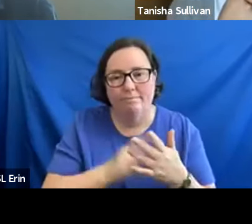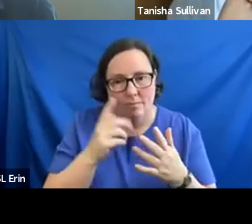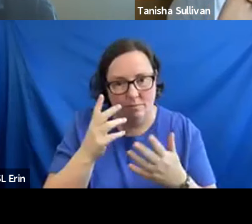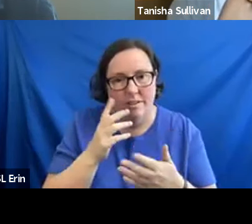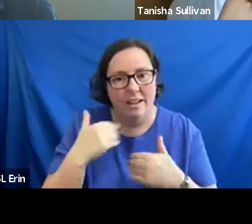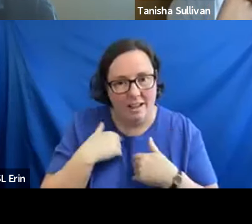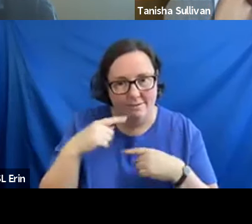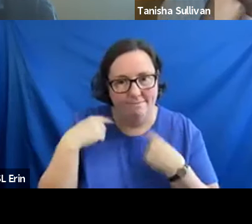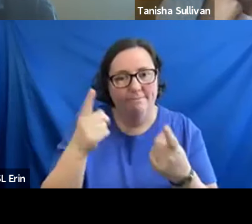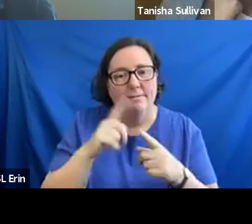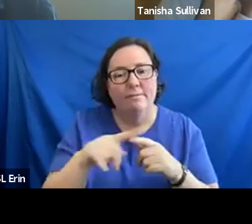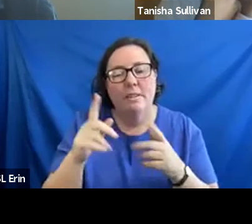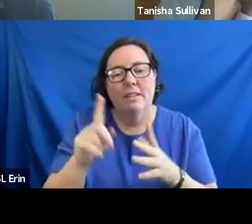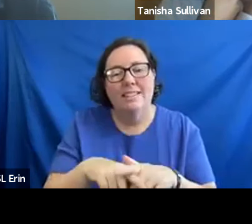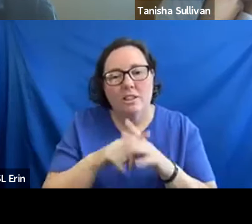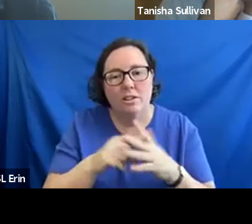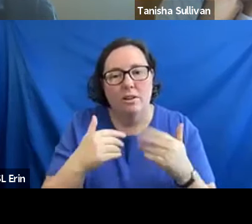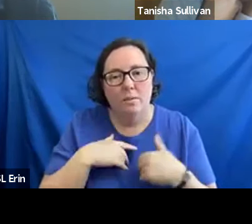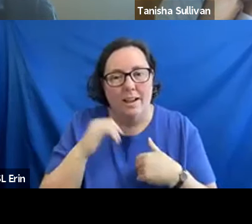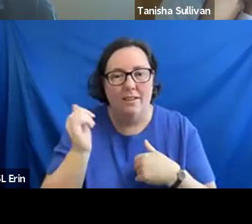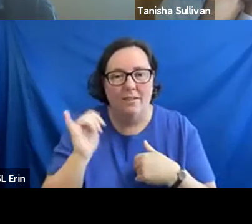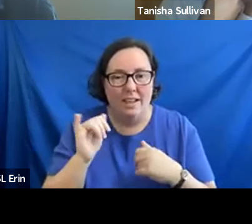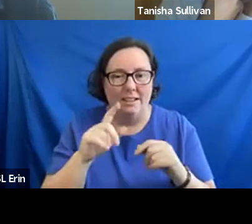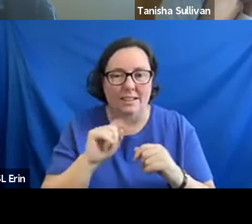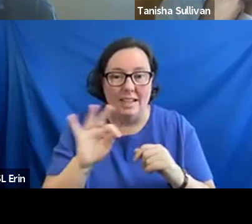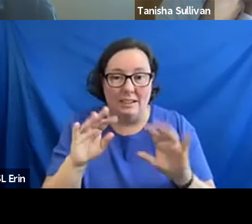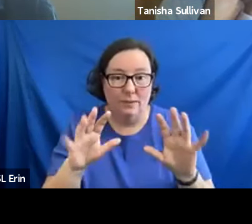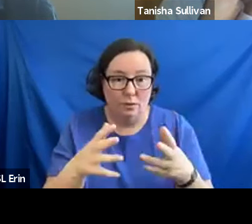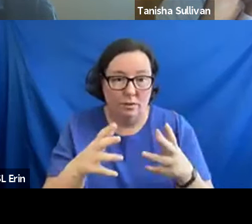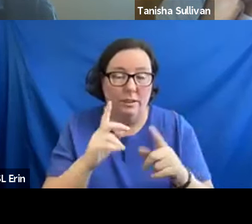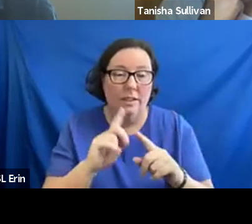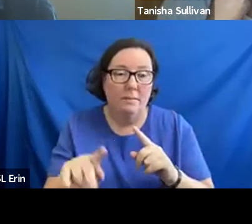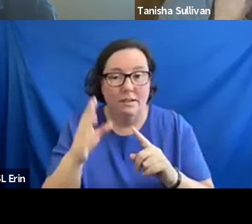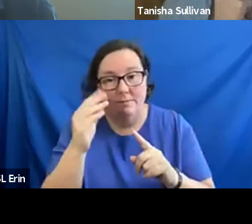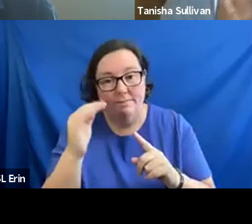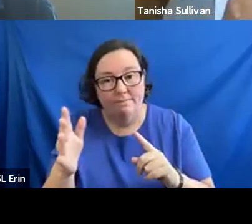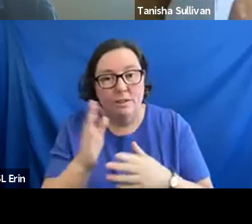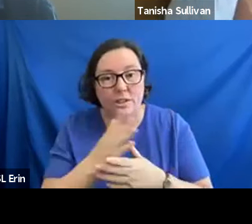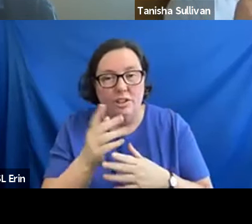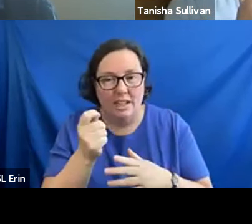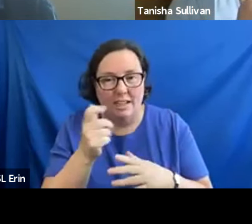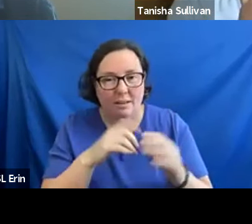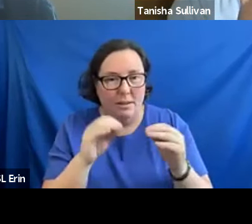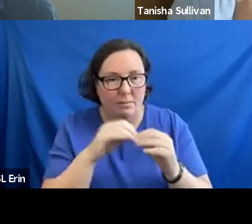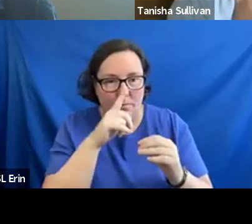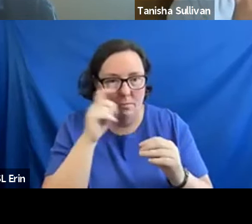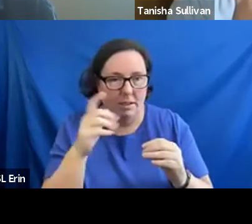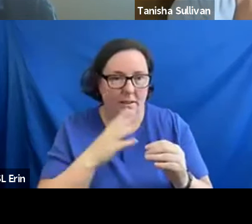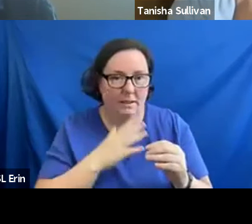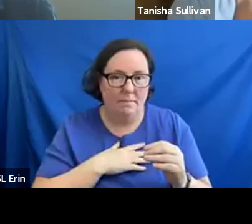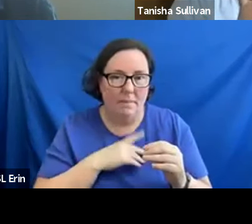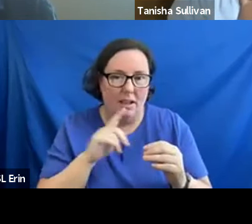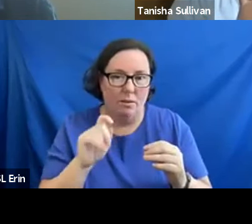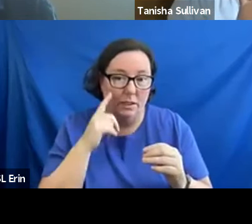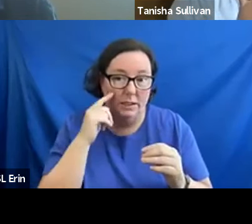starting to have as a task force in this iteration. Just to share a little bit, because my question